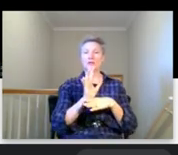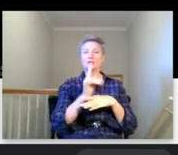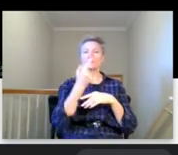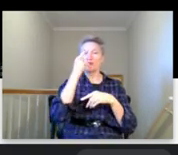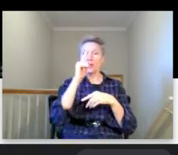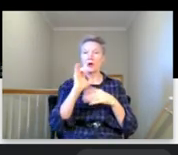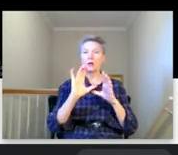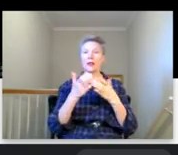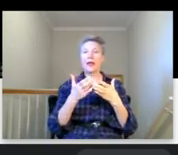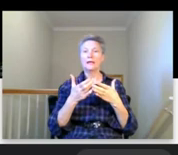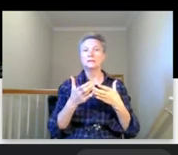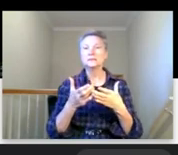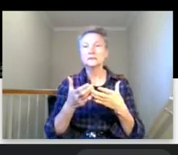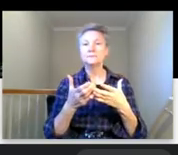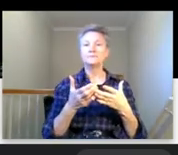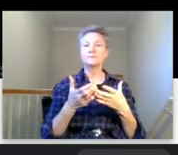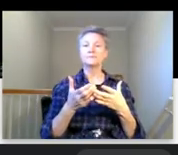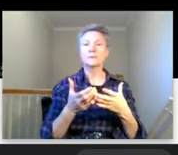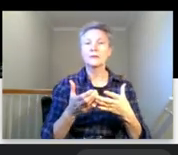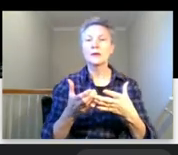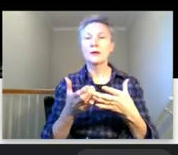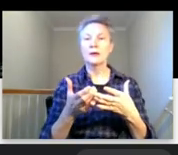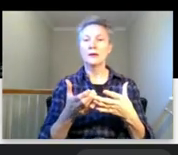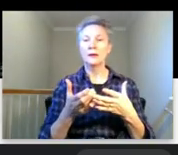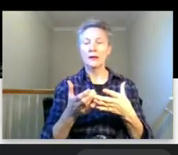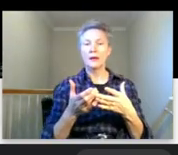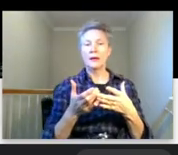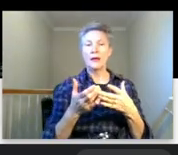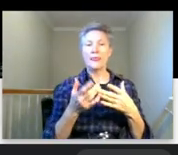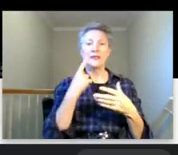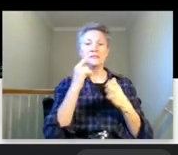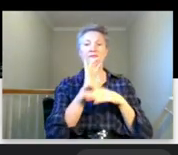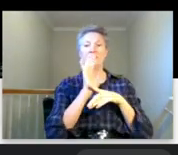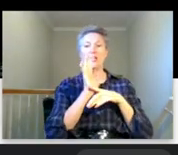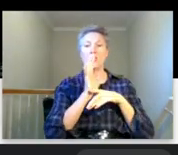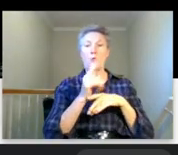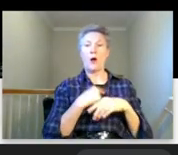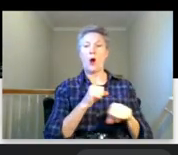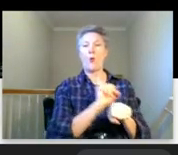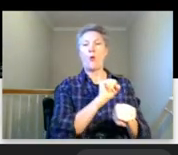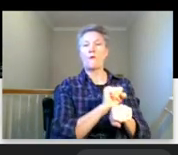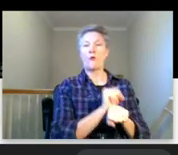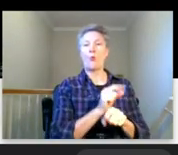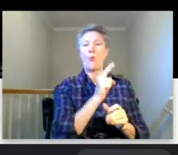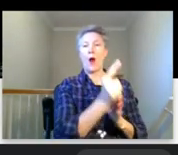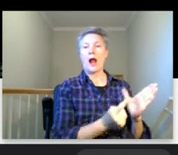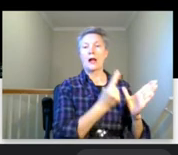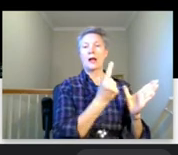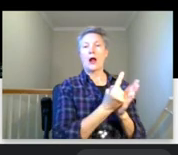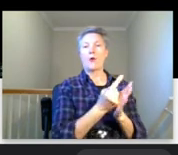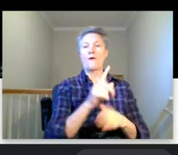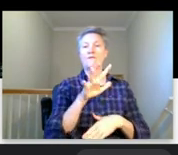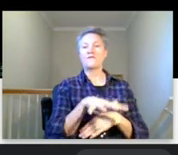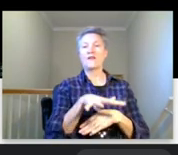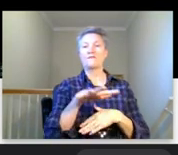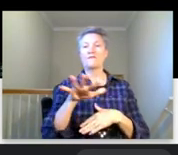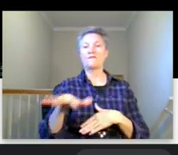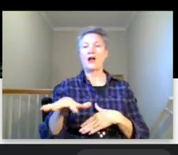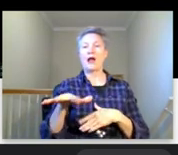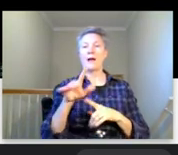class. And let's say for the first video, I worked for an hour and 55